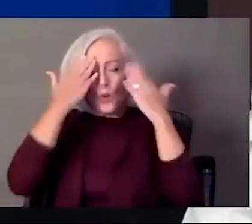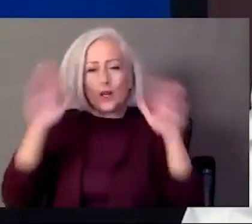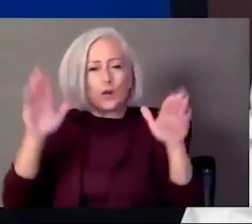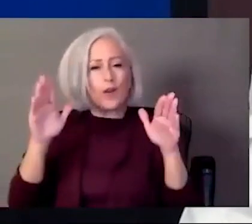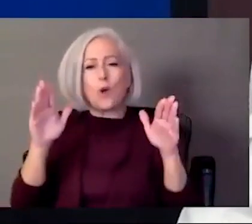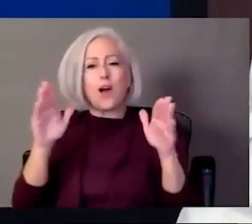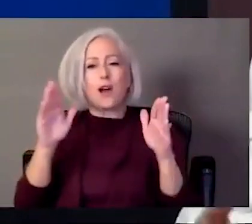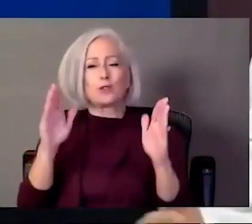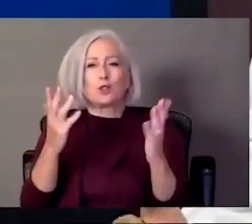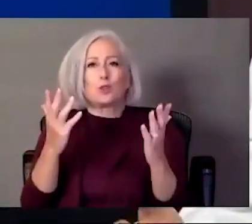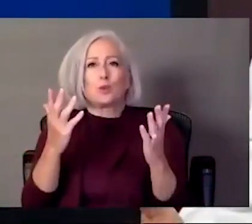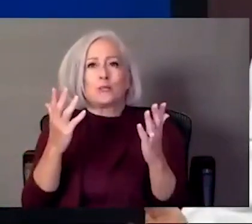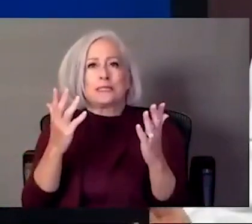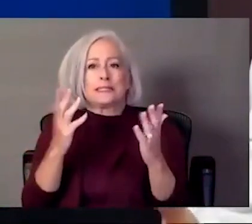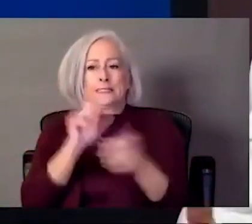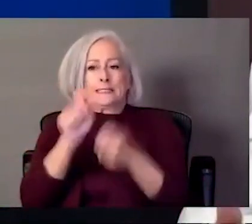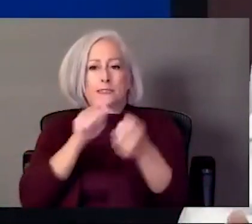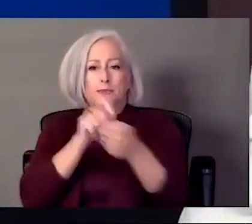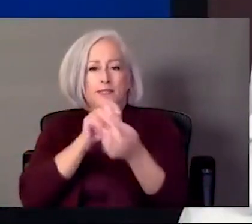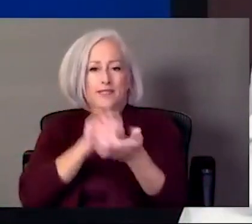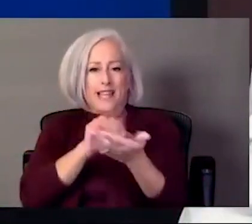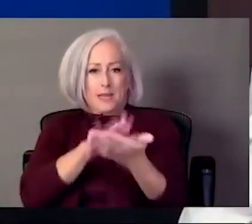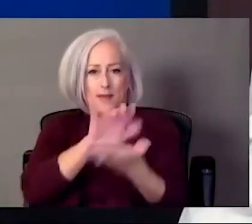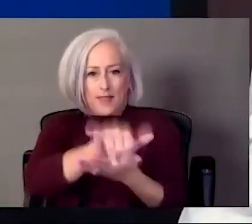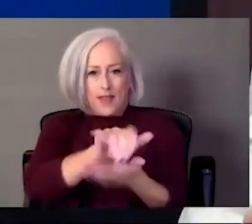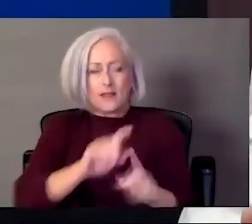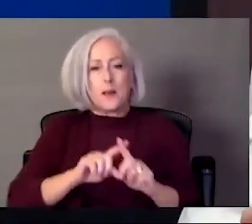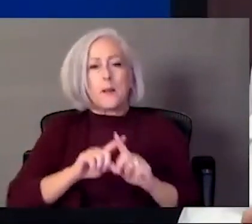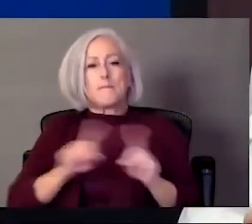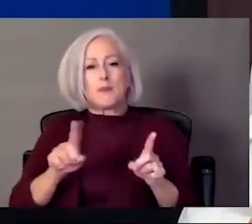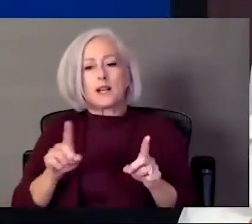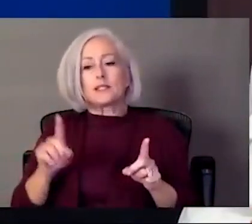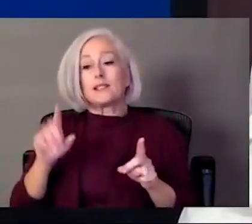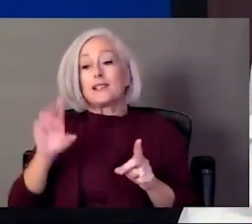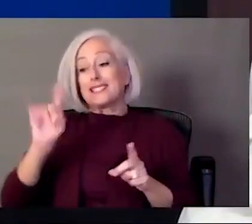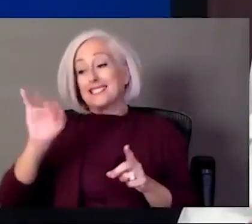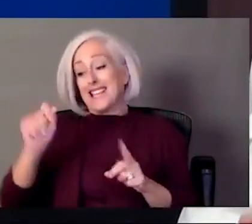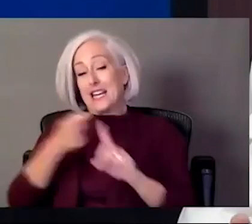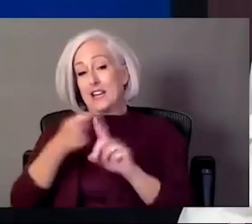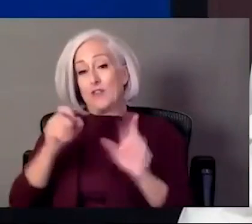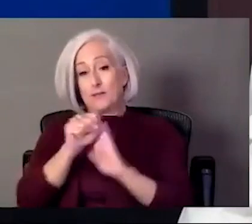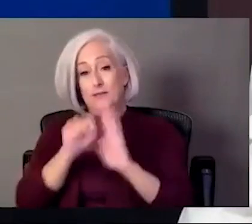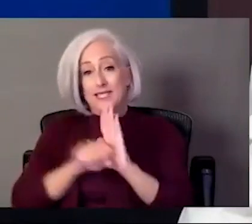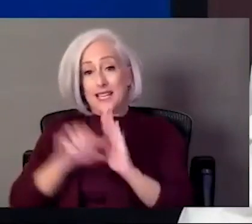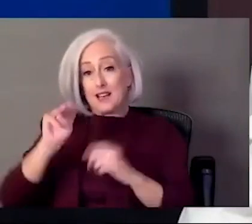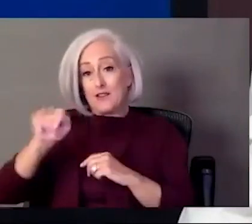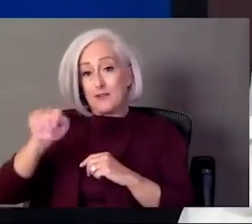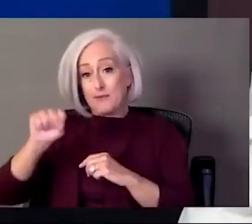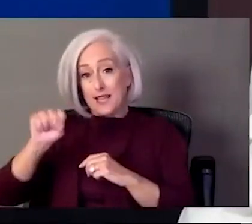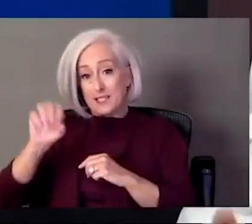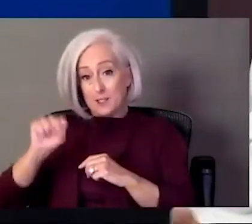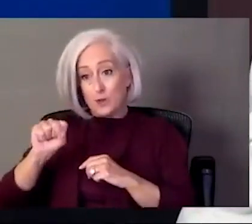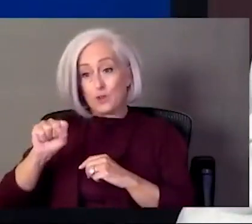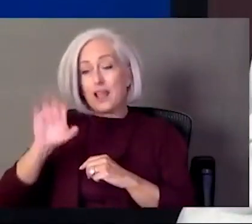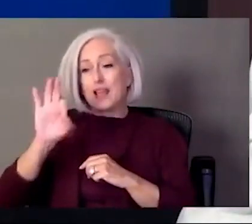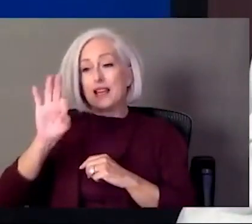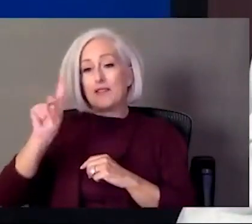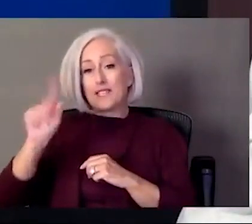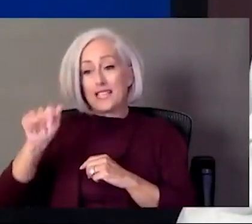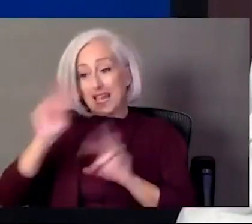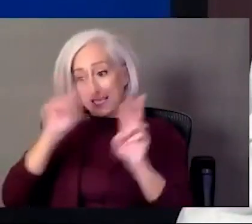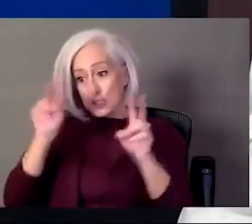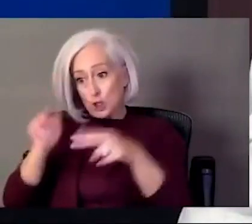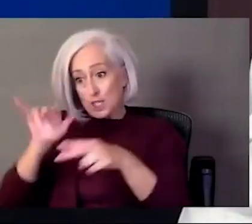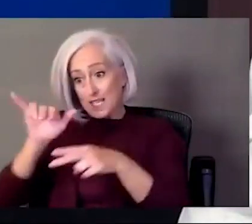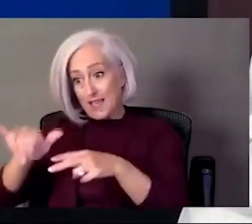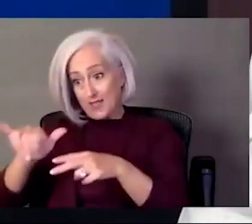the day before. The Provincetown data out of Massachusetts is what the FDA is largely basing some of their information on, along with some information out of